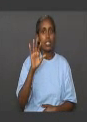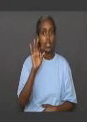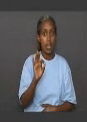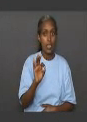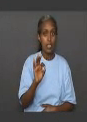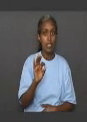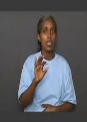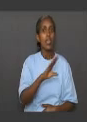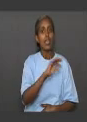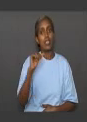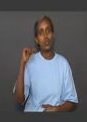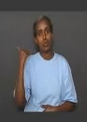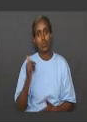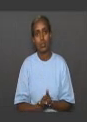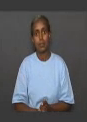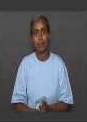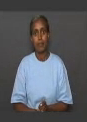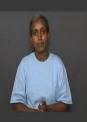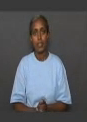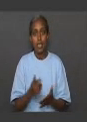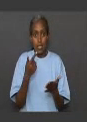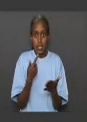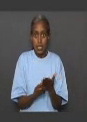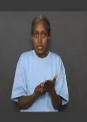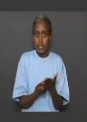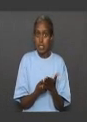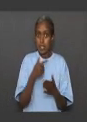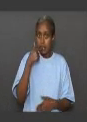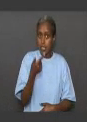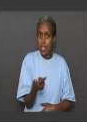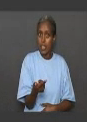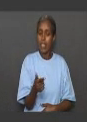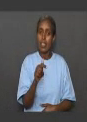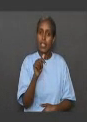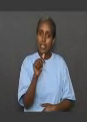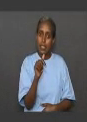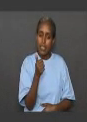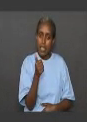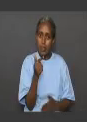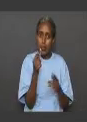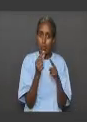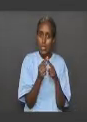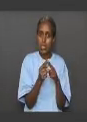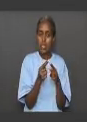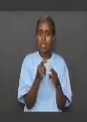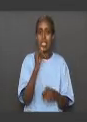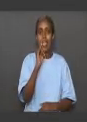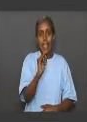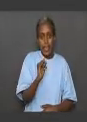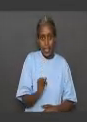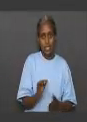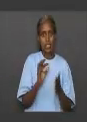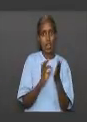2.71828182459, and so on. That is to say, it tends toward the irrational